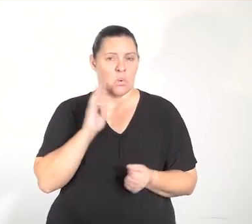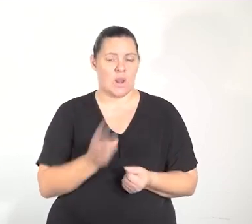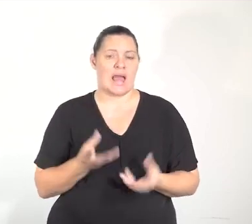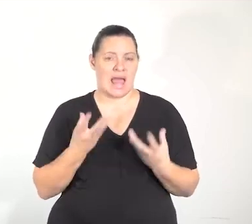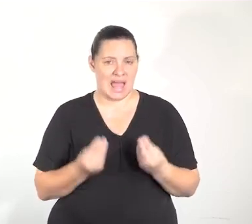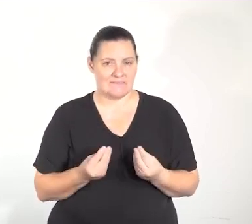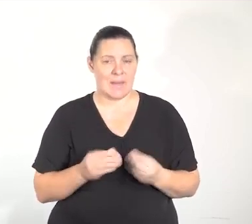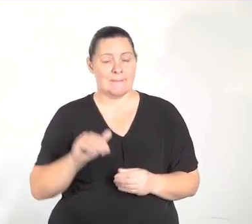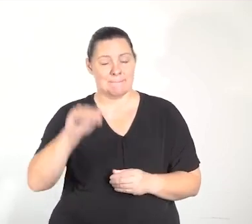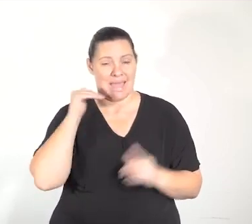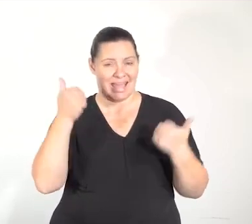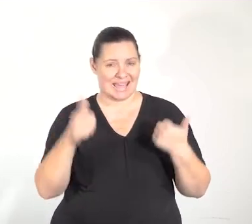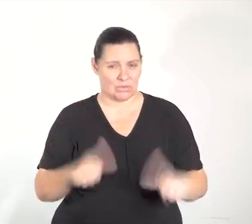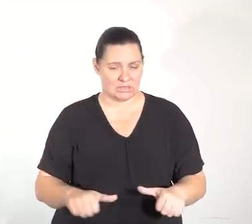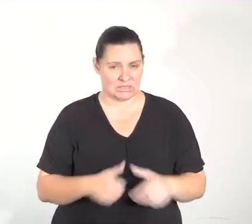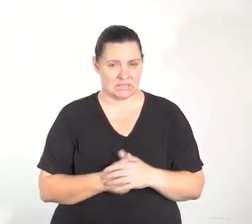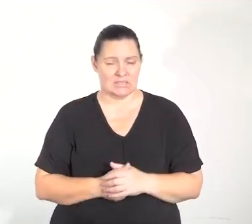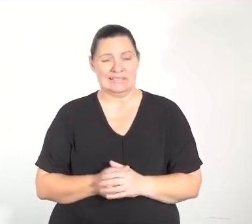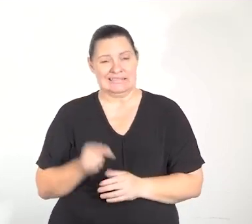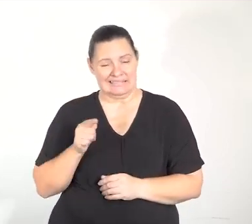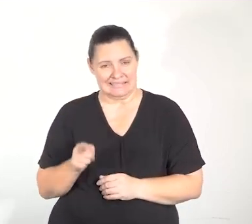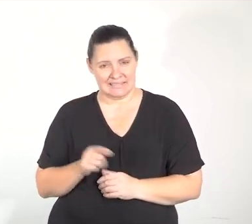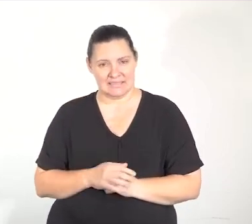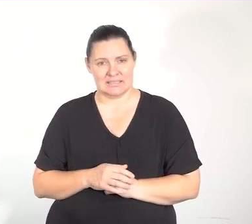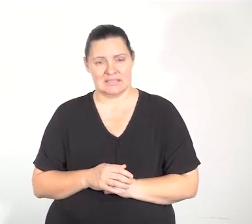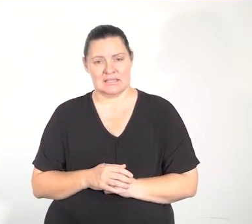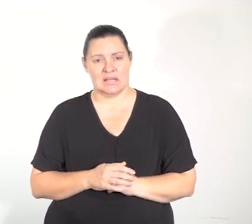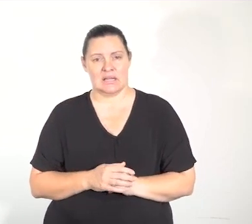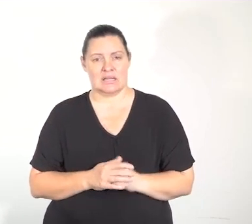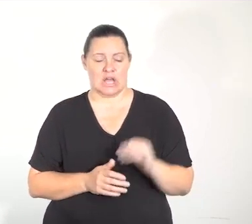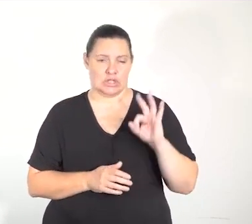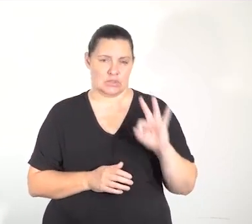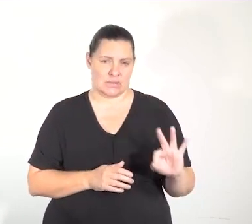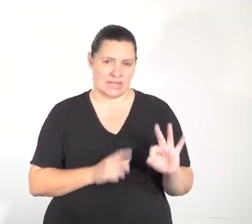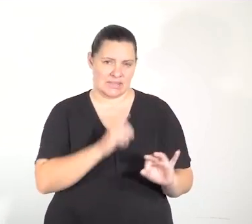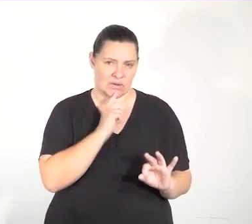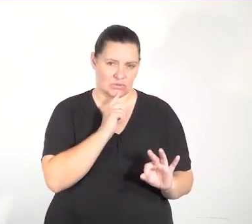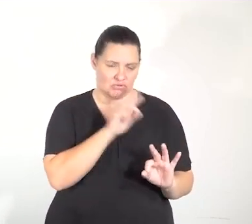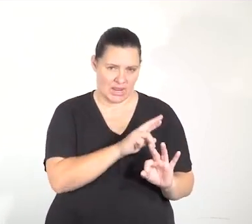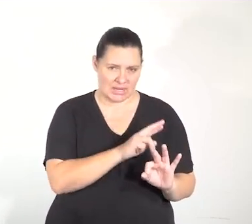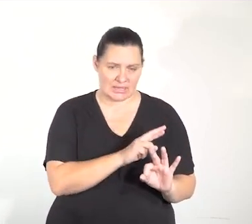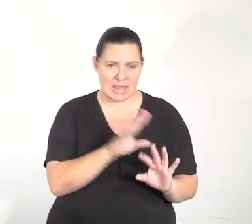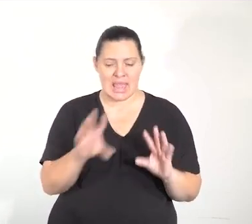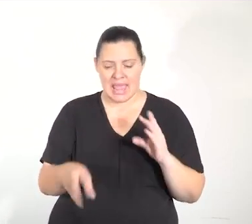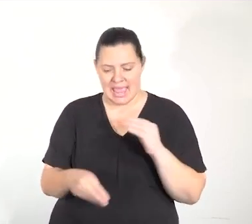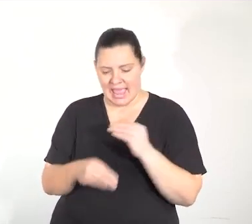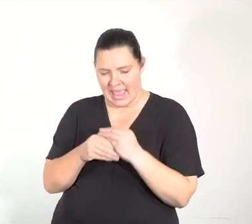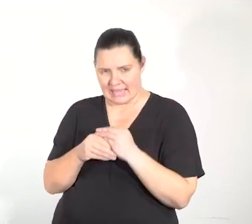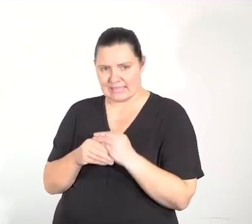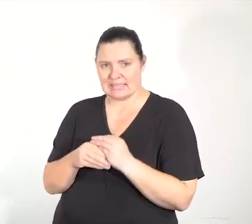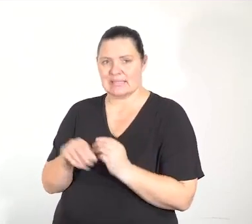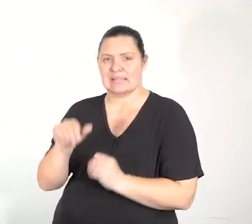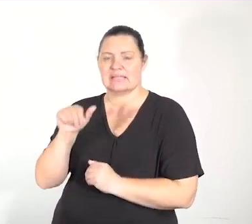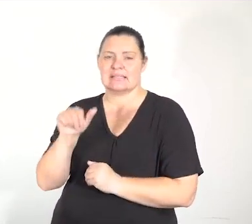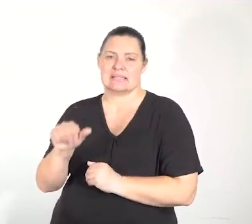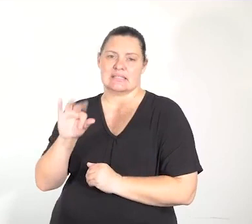Chantal will have in her bank account, that is the original 3,000 rands that she